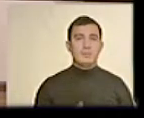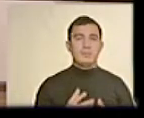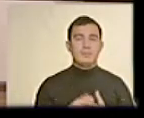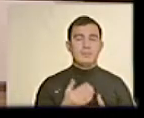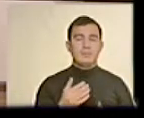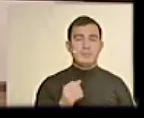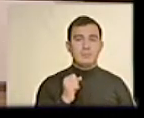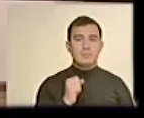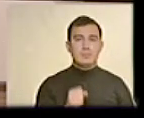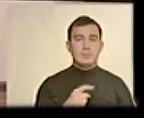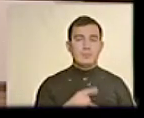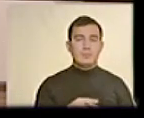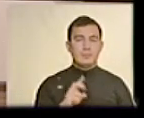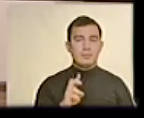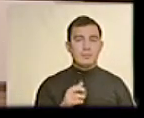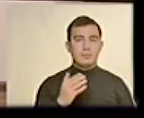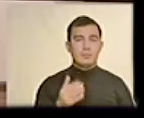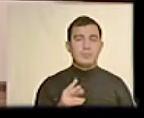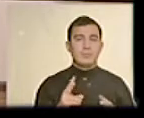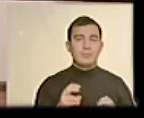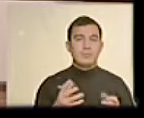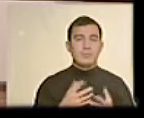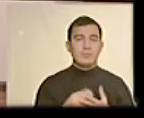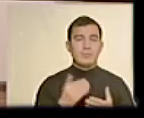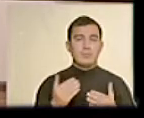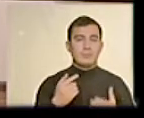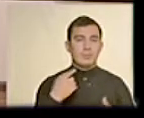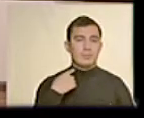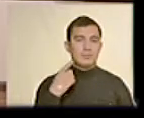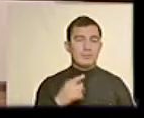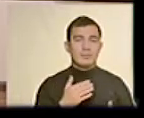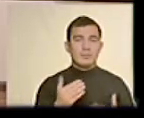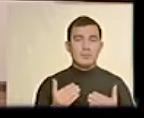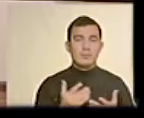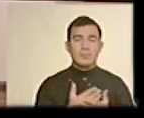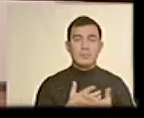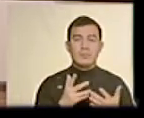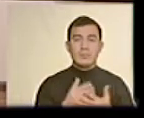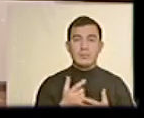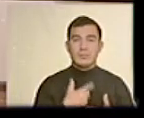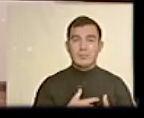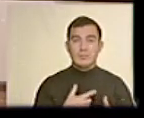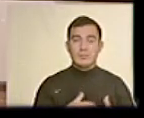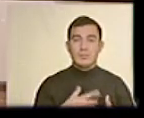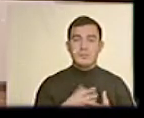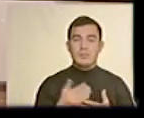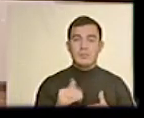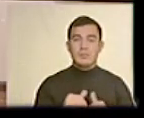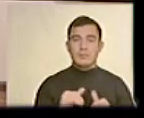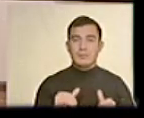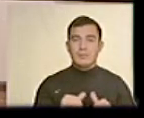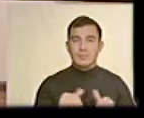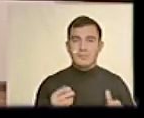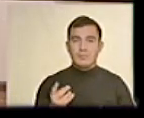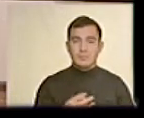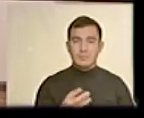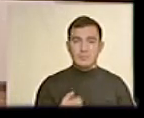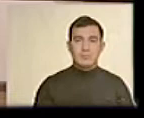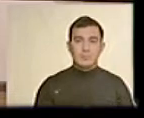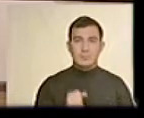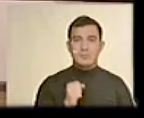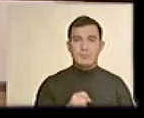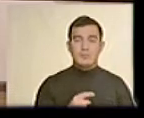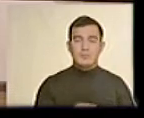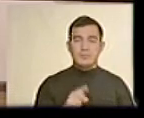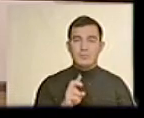b ning kvadrati biror bir sonni kvadratga oshirganimizda o'sha sonni o'ziga ko'paytirishimiz kerak. Xuddi shunday a plus b